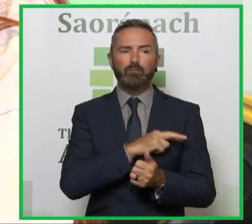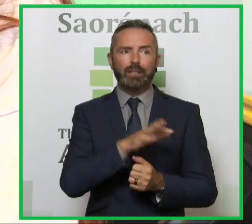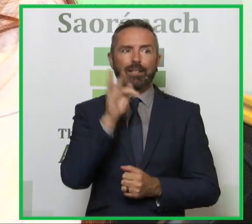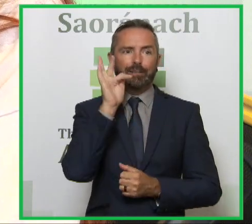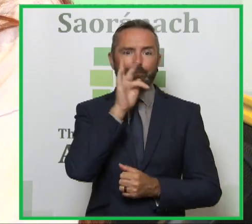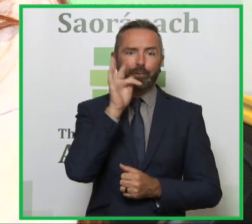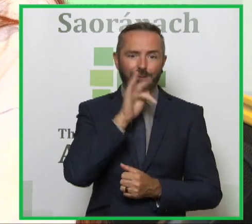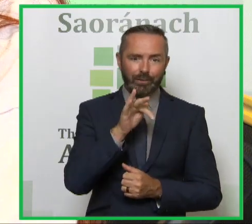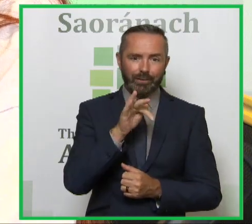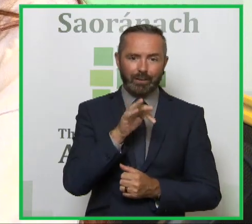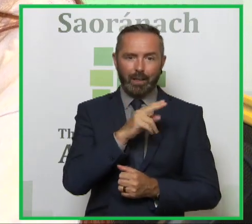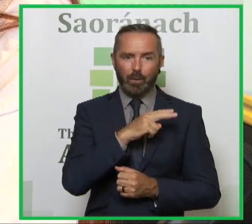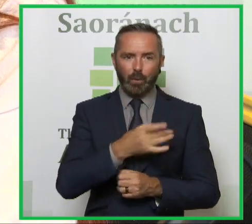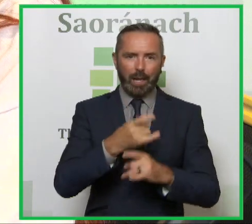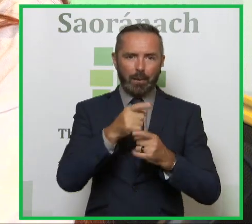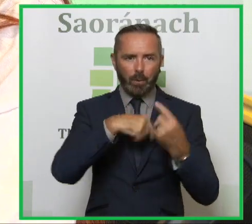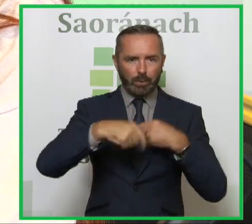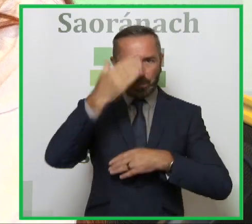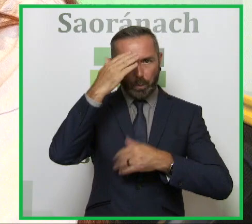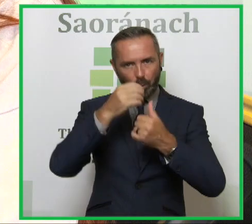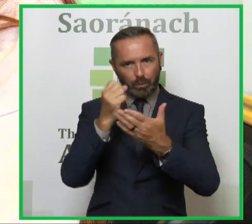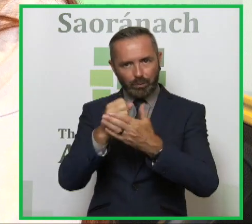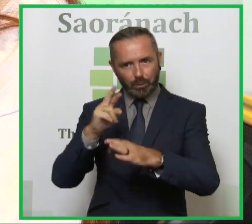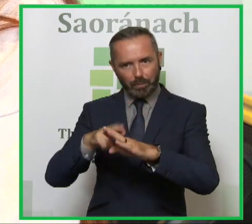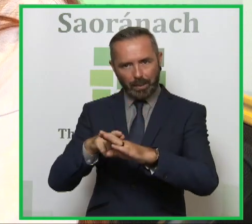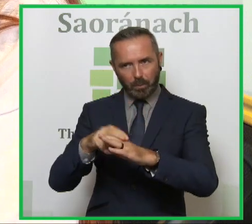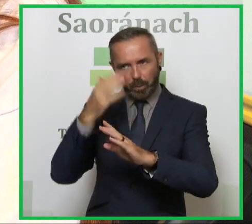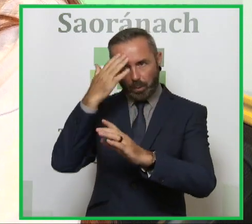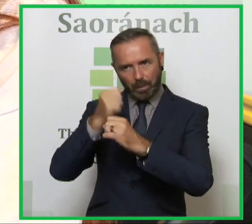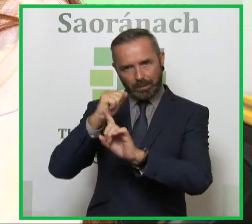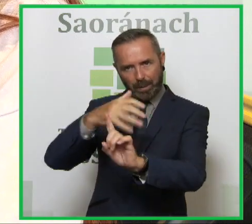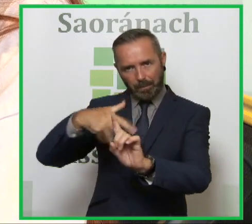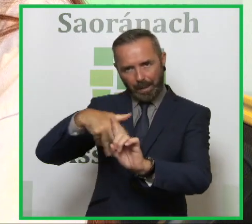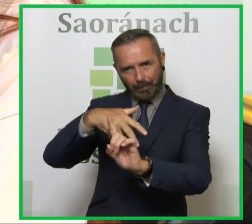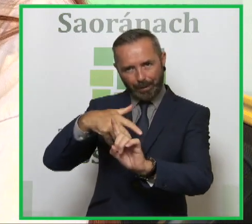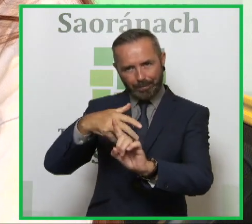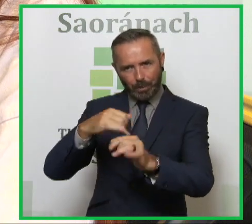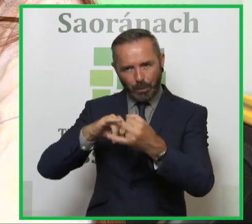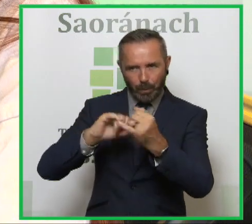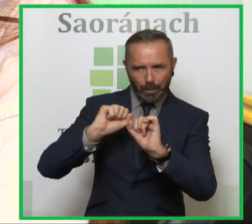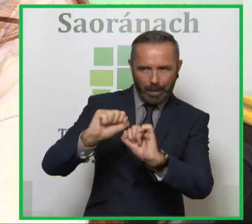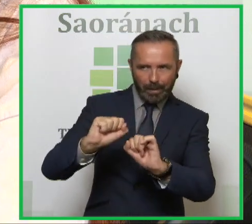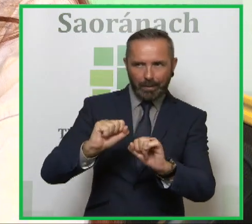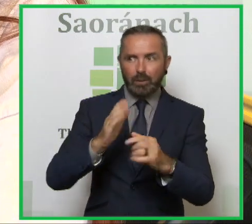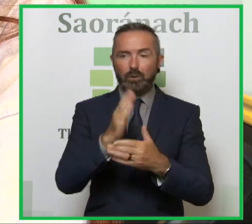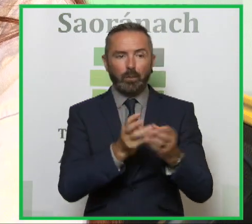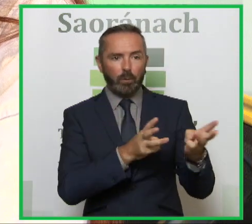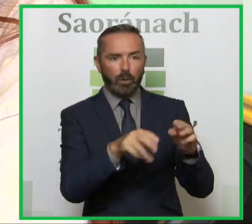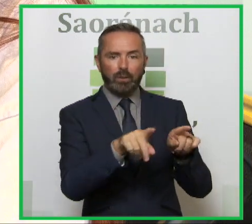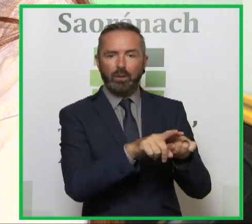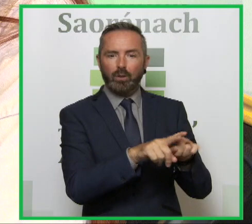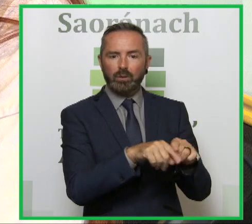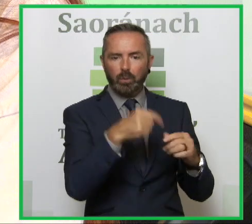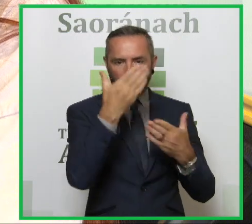fun, and then it got to help us get to know everyone a little bit better. We got to know more about our classmates, about some of the workers, and we got to learn about